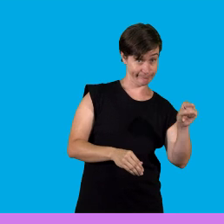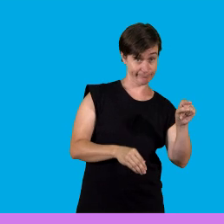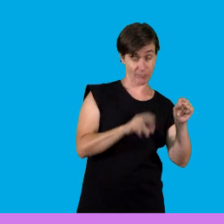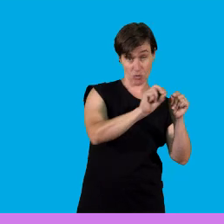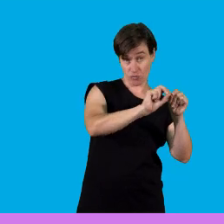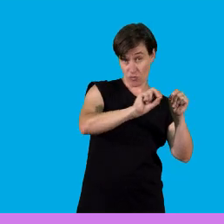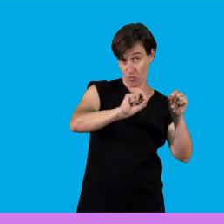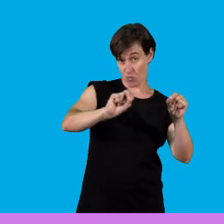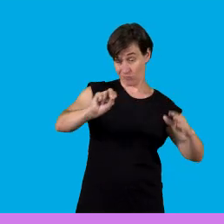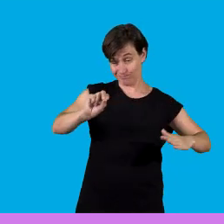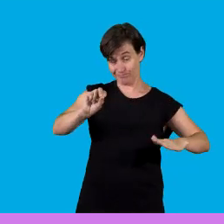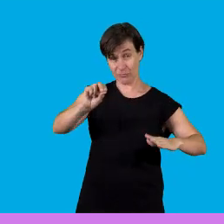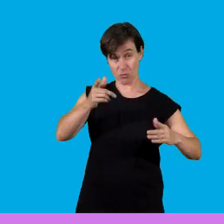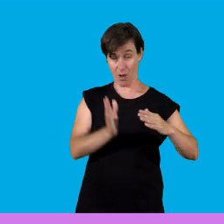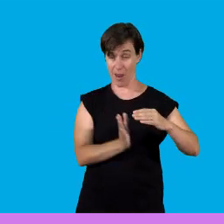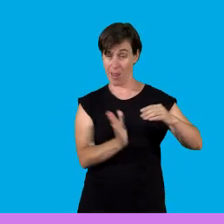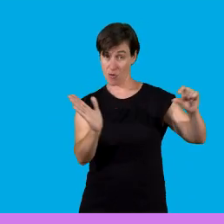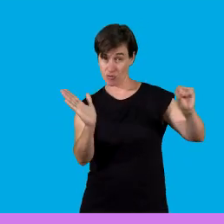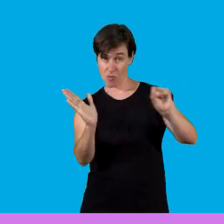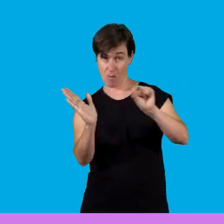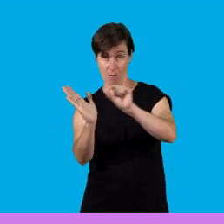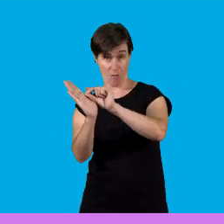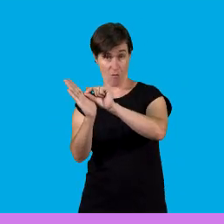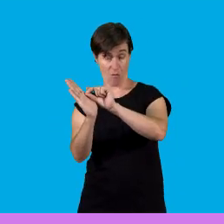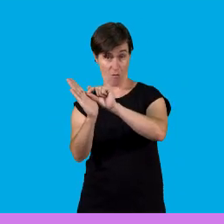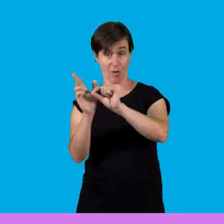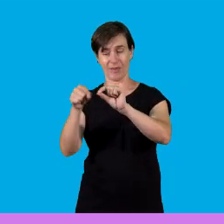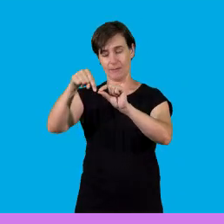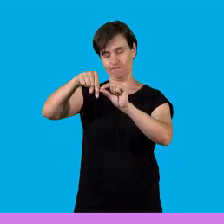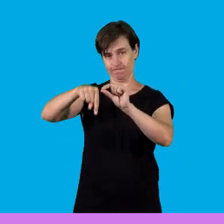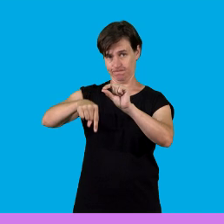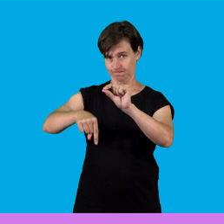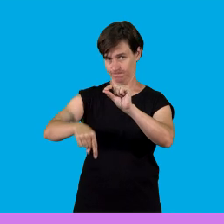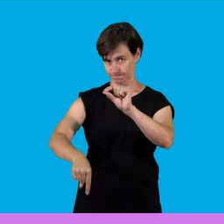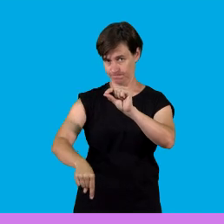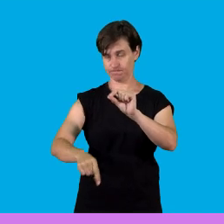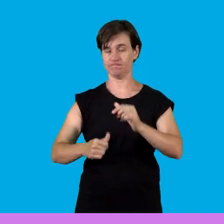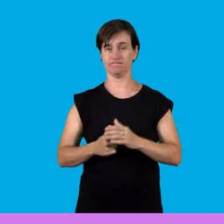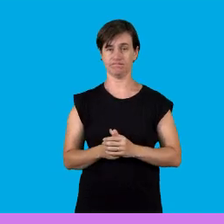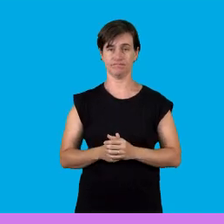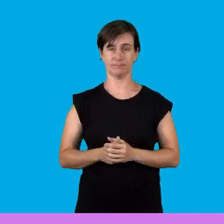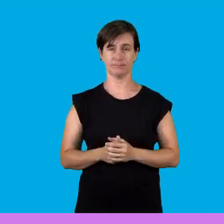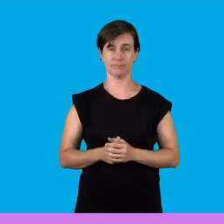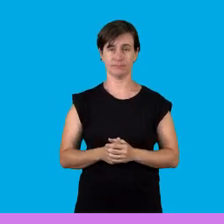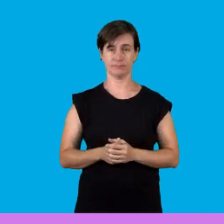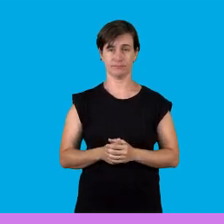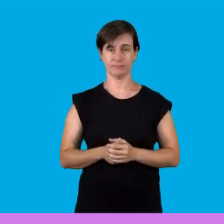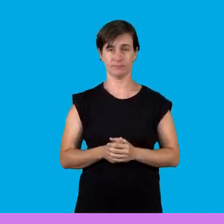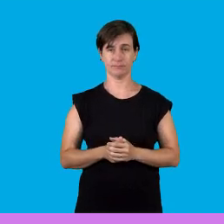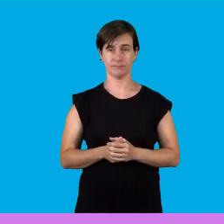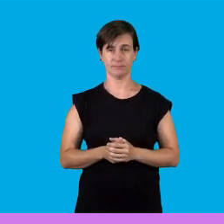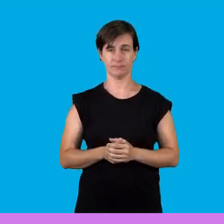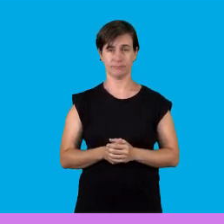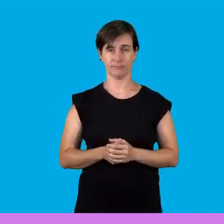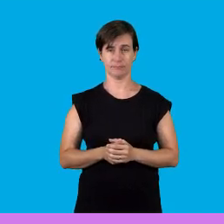side. And I move all the way until it intersects with my straight line, right? Then